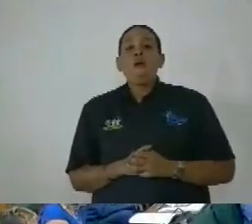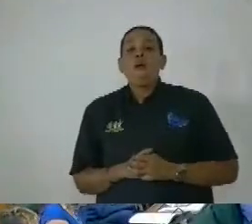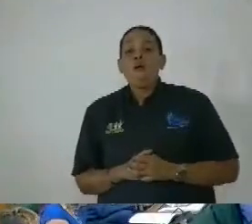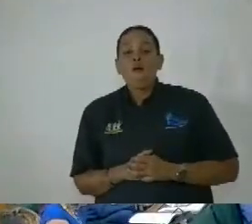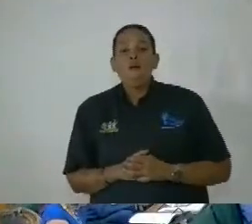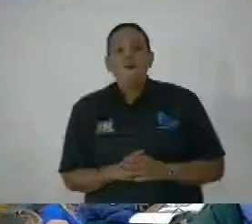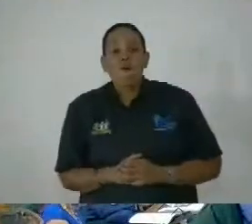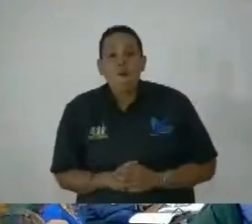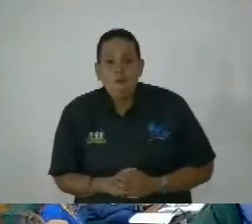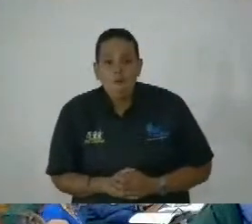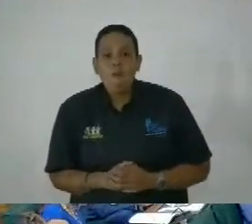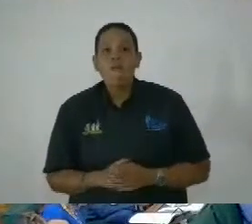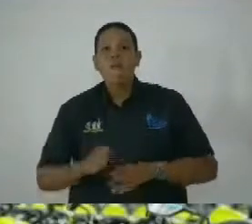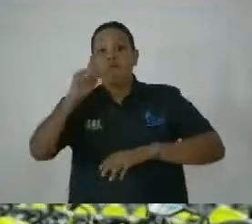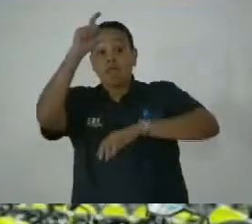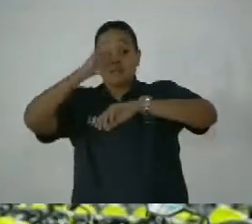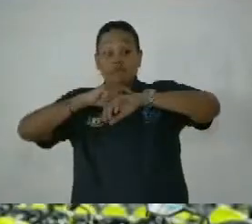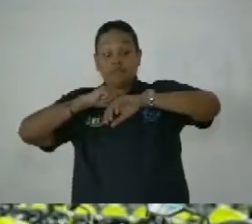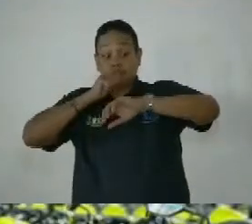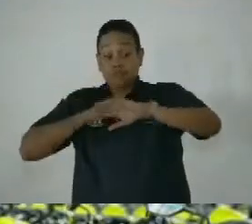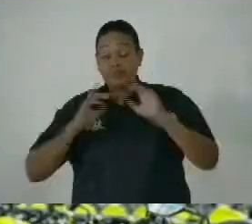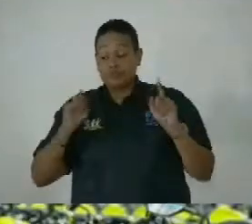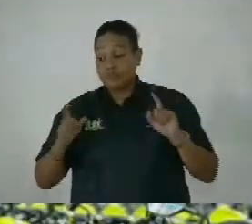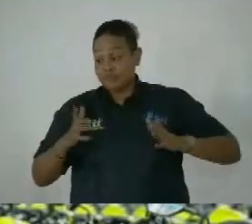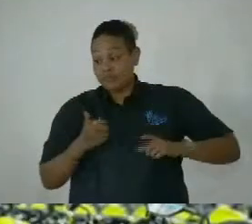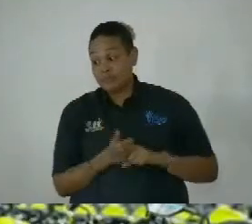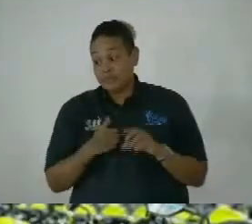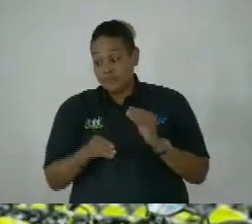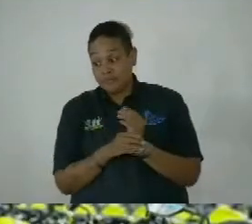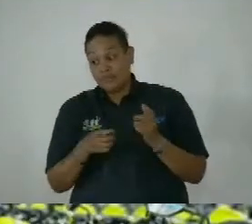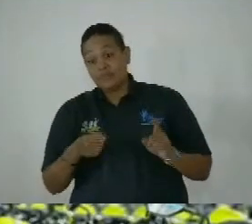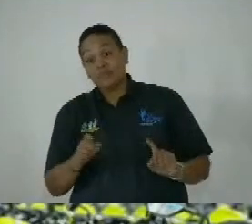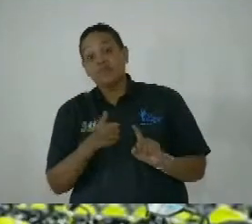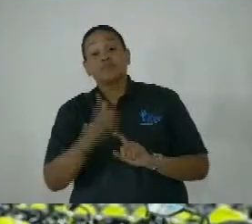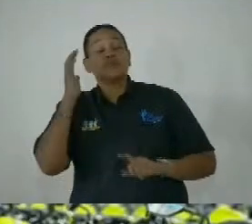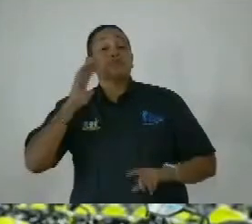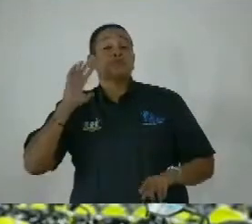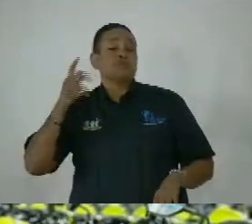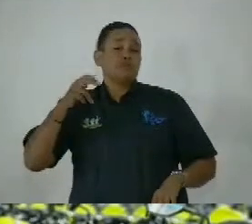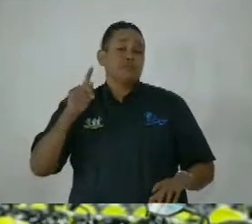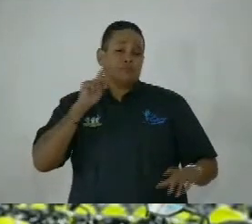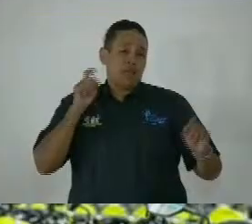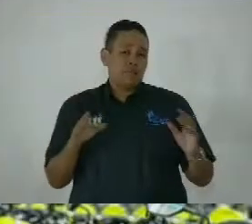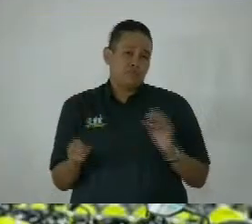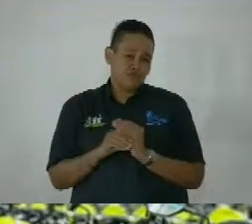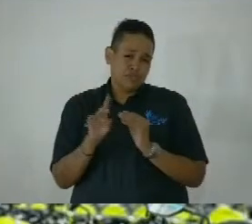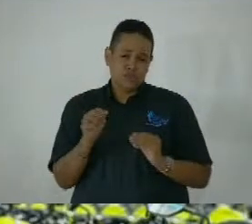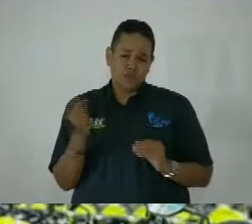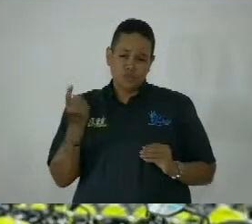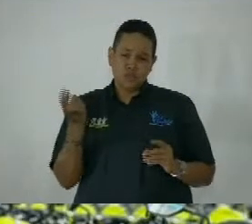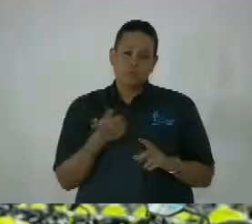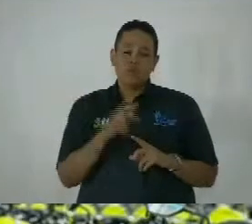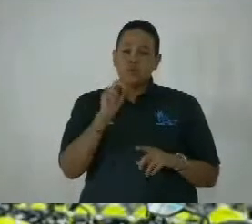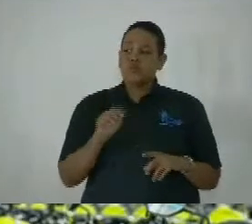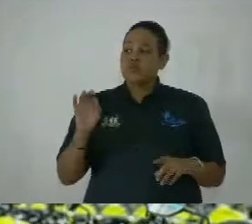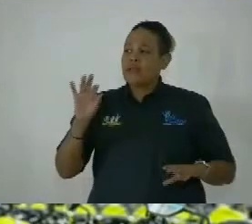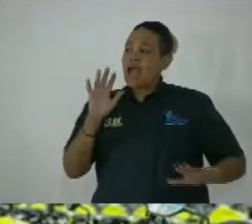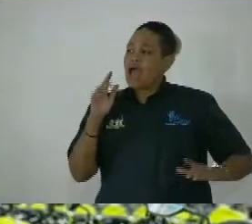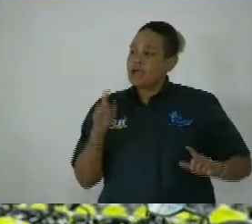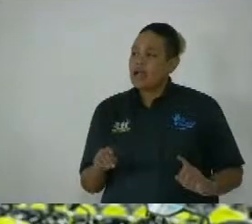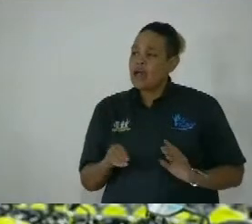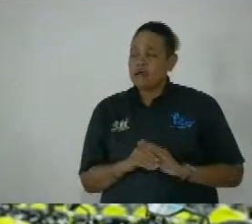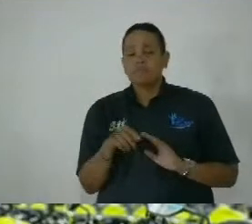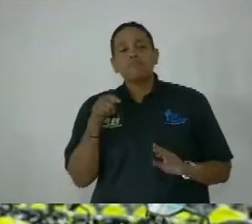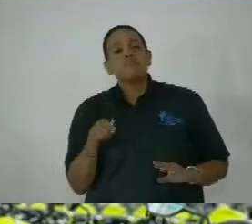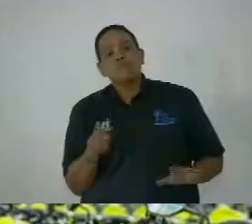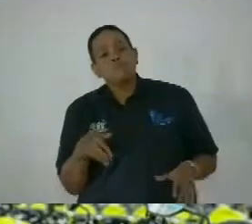I have to say for the first time, Madam Speaker, while the previous jail administration did something in 2009, it